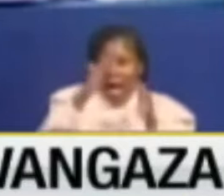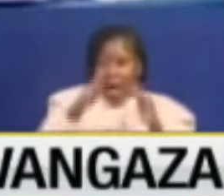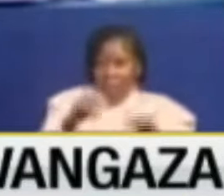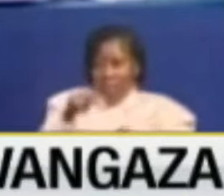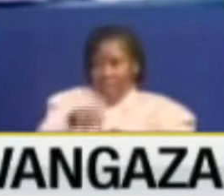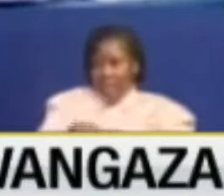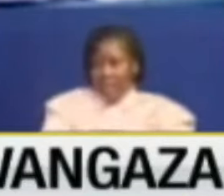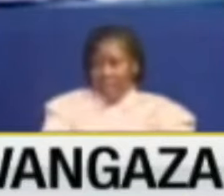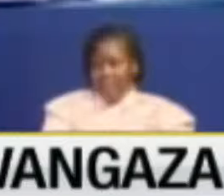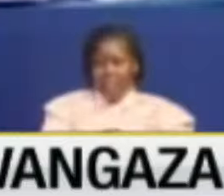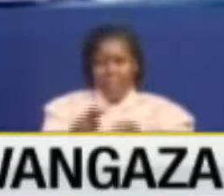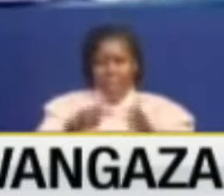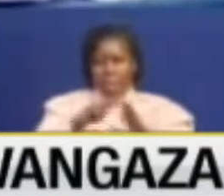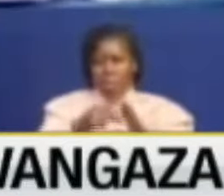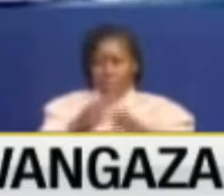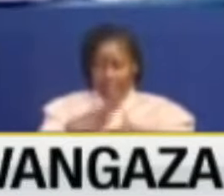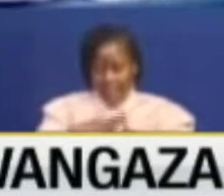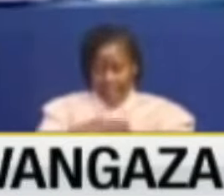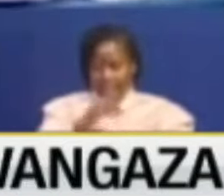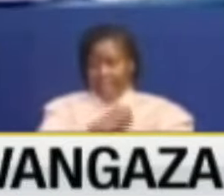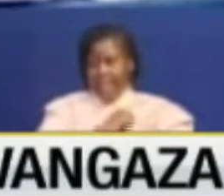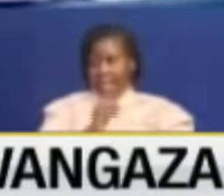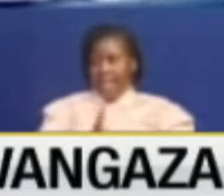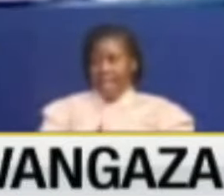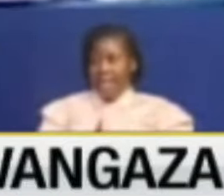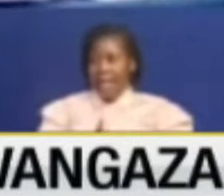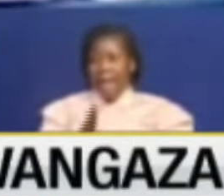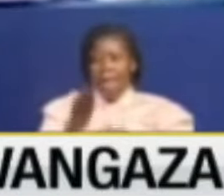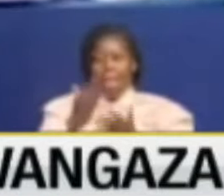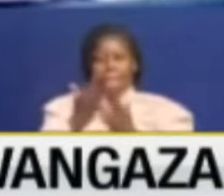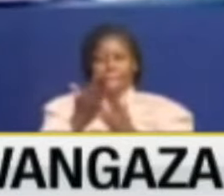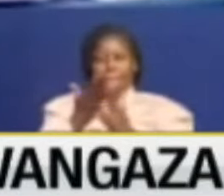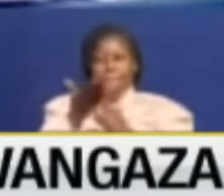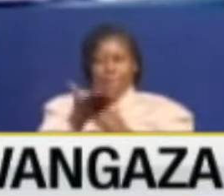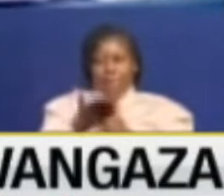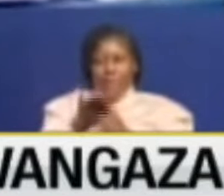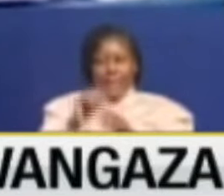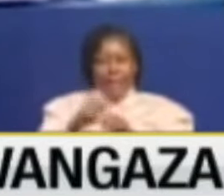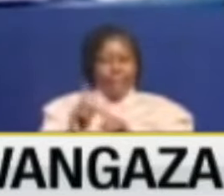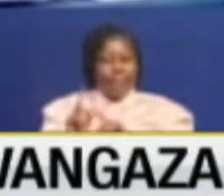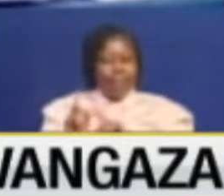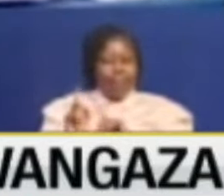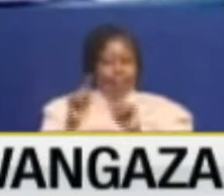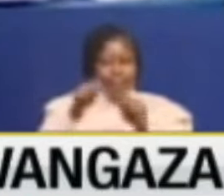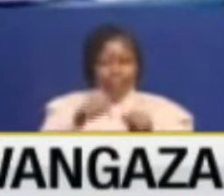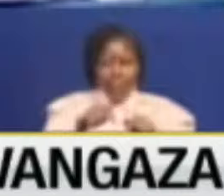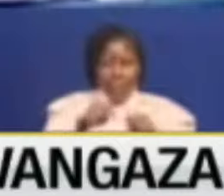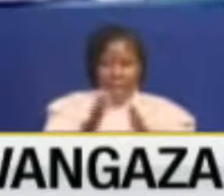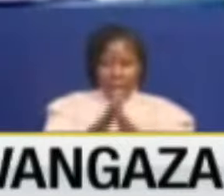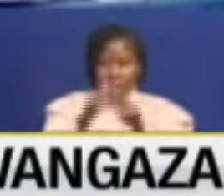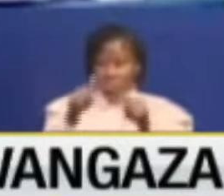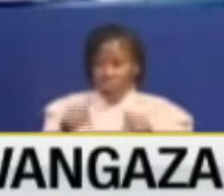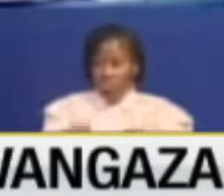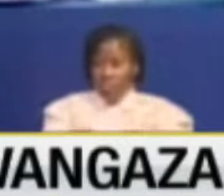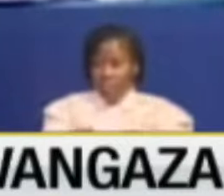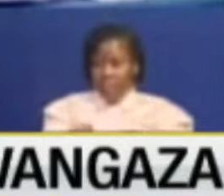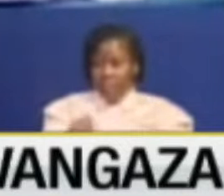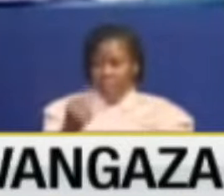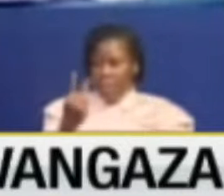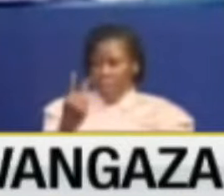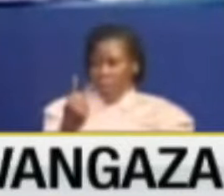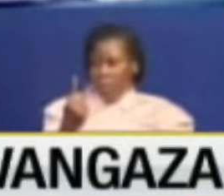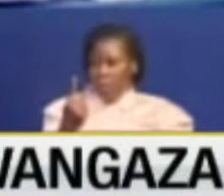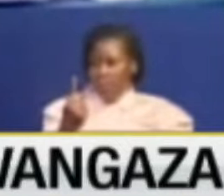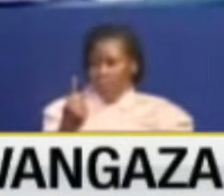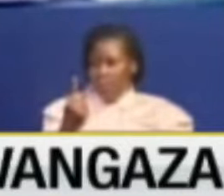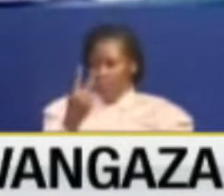Speaker, distinguished senators, between the time we came here and today, two